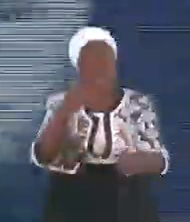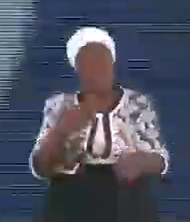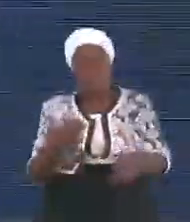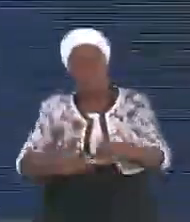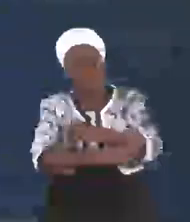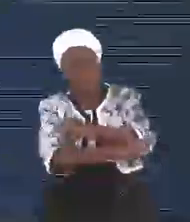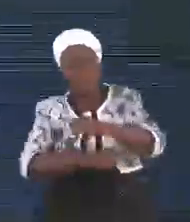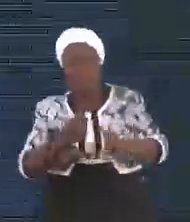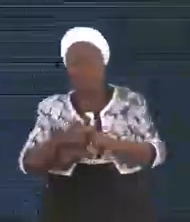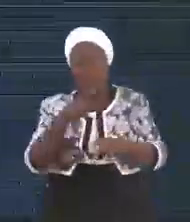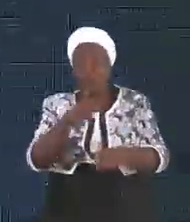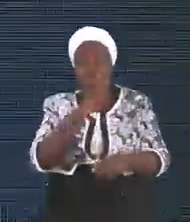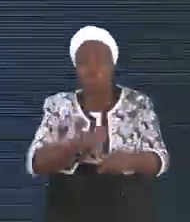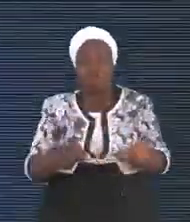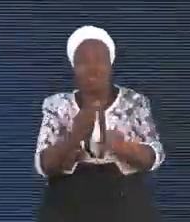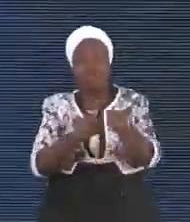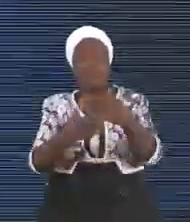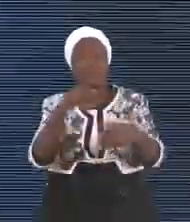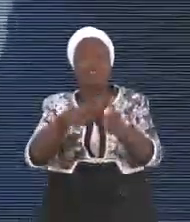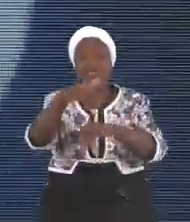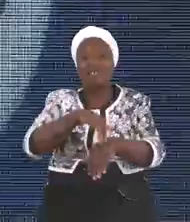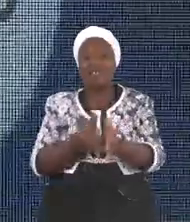from you, you recover tonight.